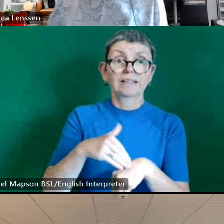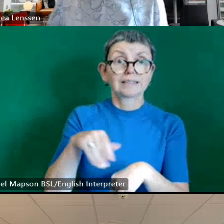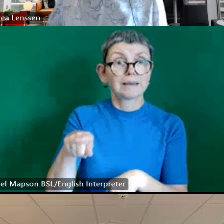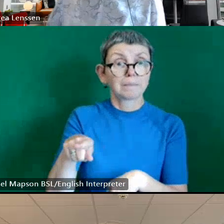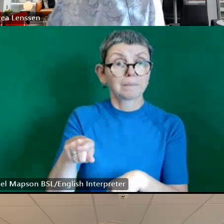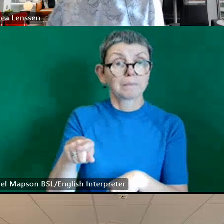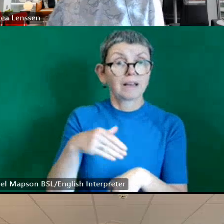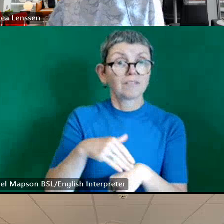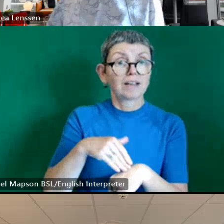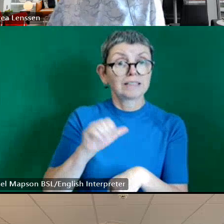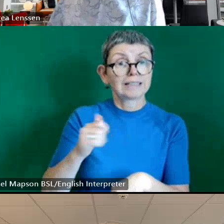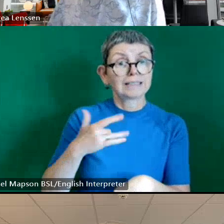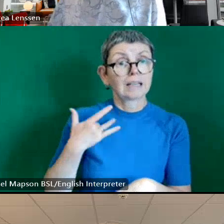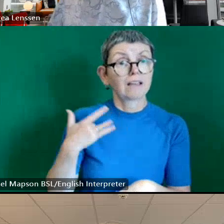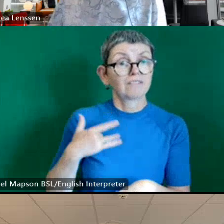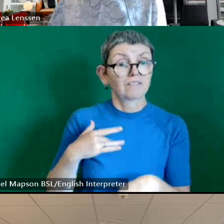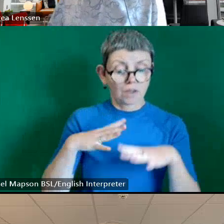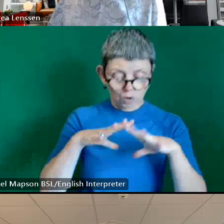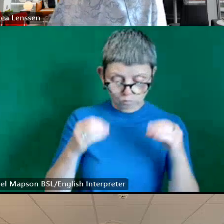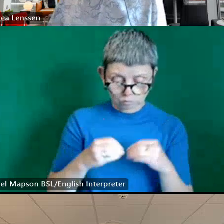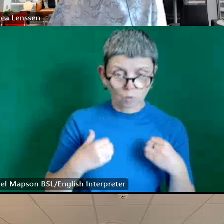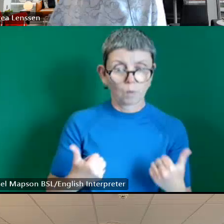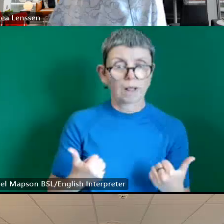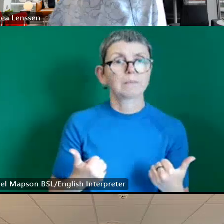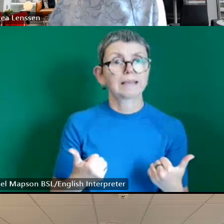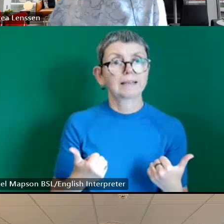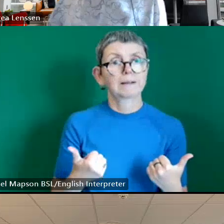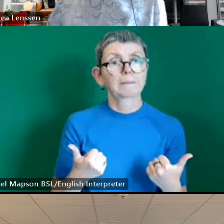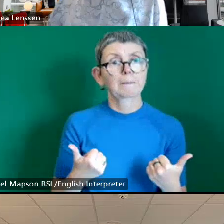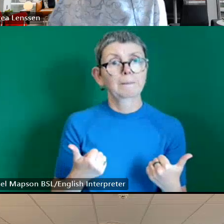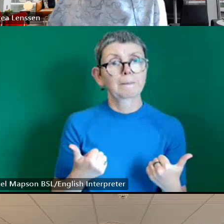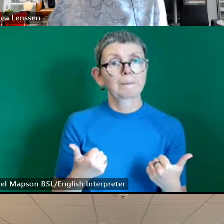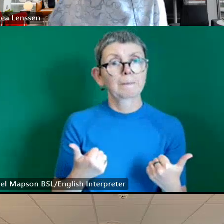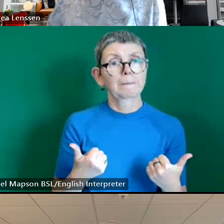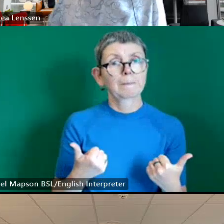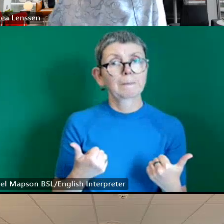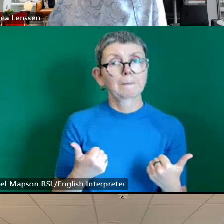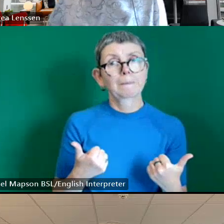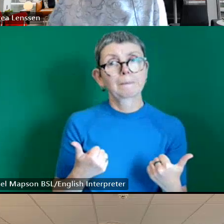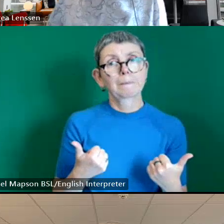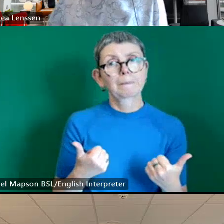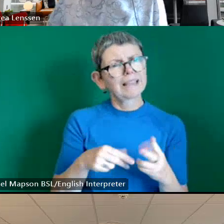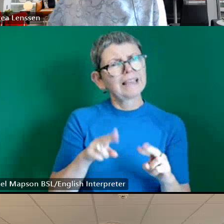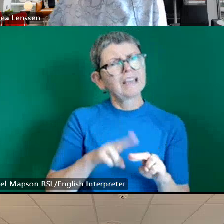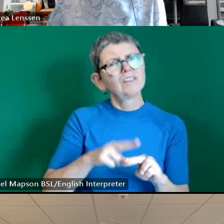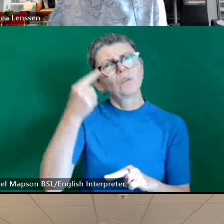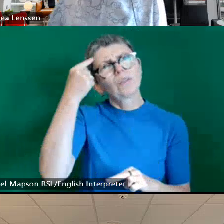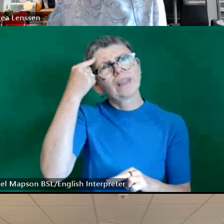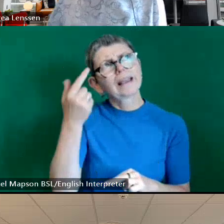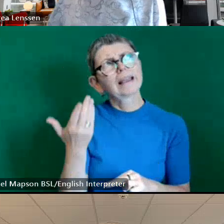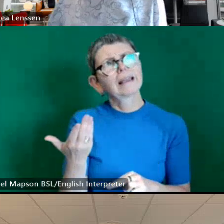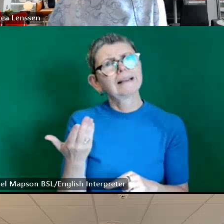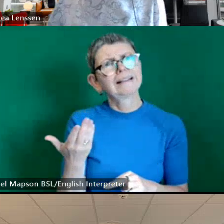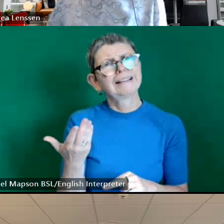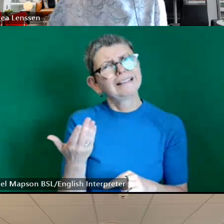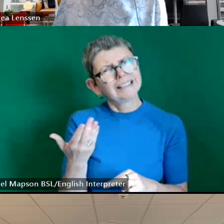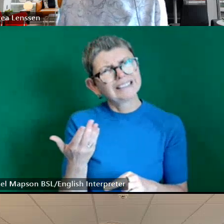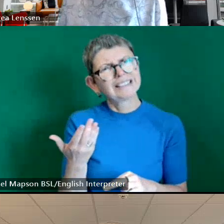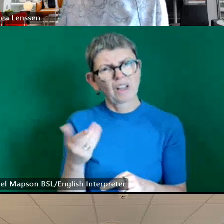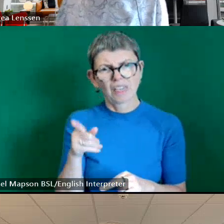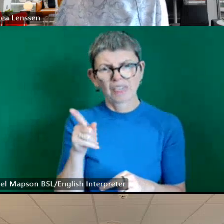life and overall well-being. And if you think about how, that's that's going to affect his